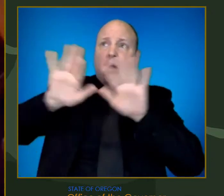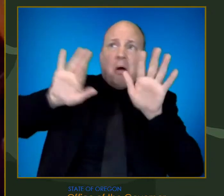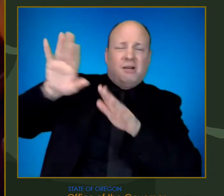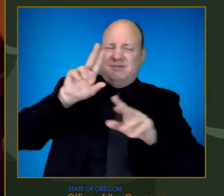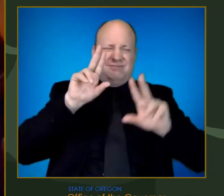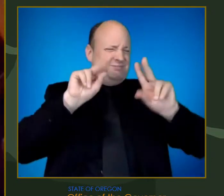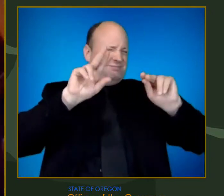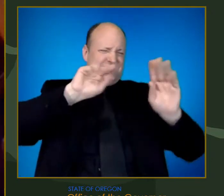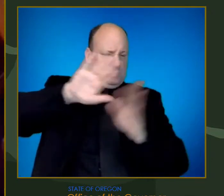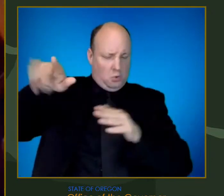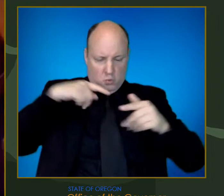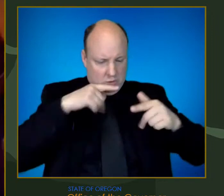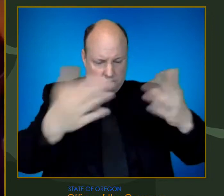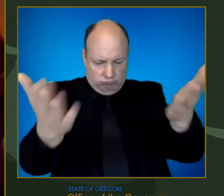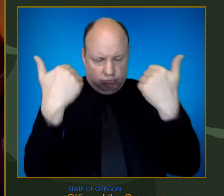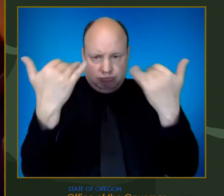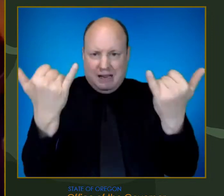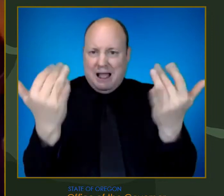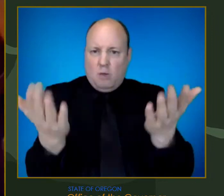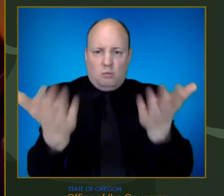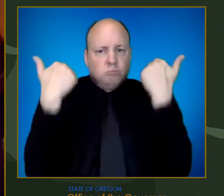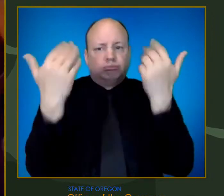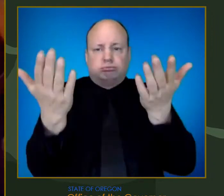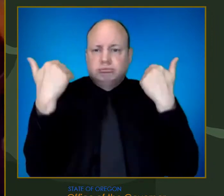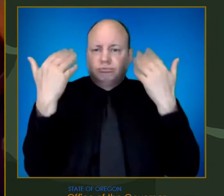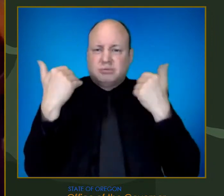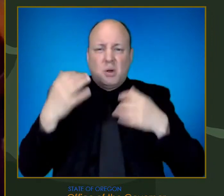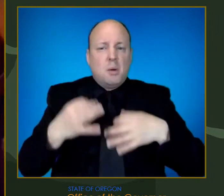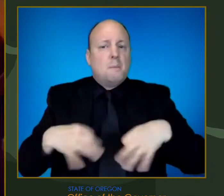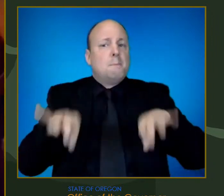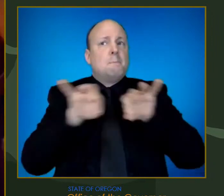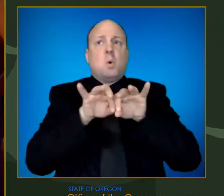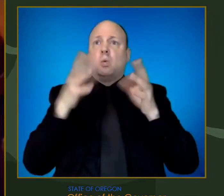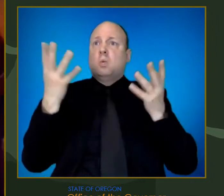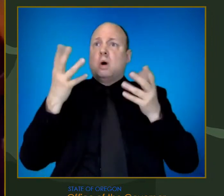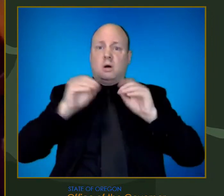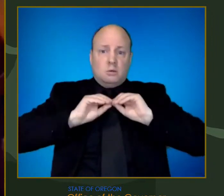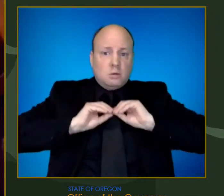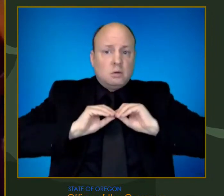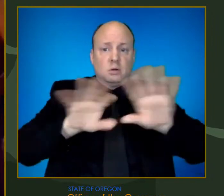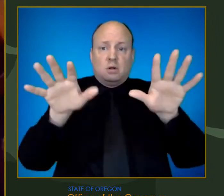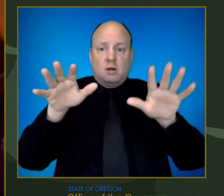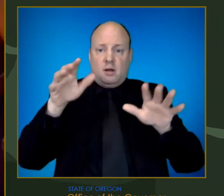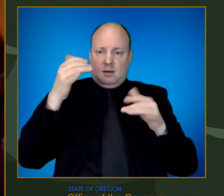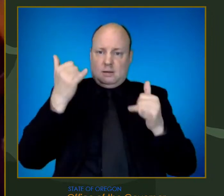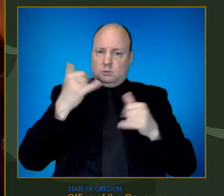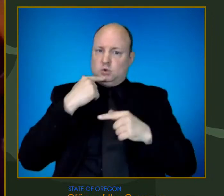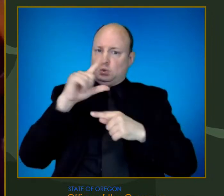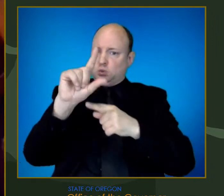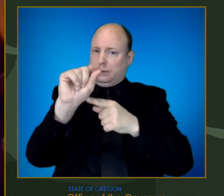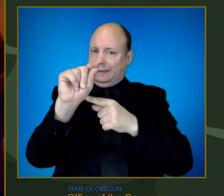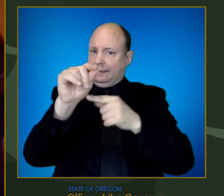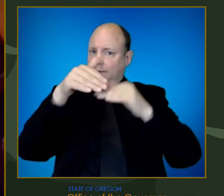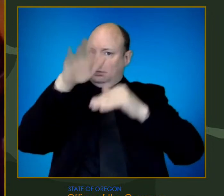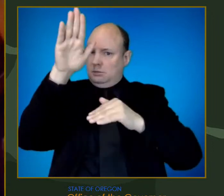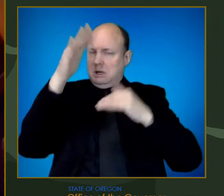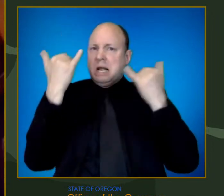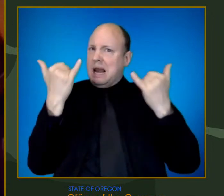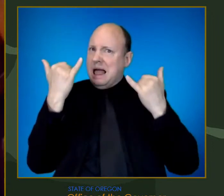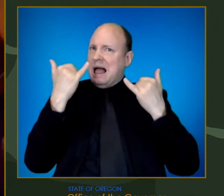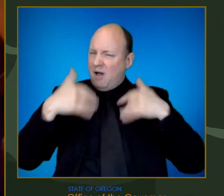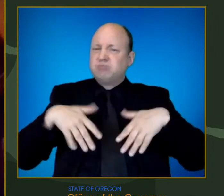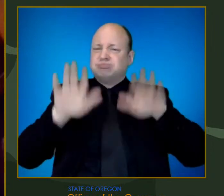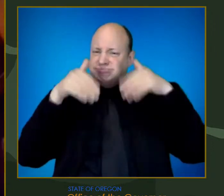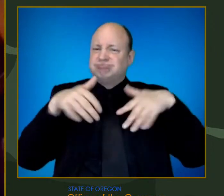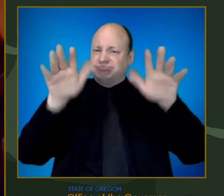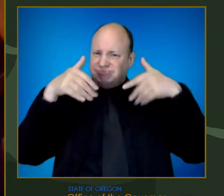The second biggest increase is in people in their 30s. Hospitals around the US are seeing more people in their 30s and 40s admitted